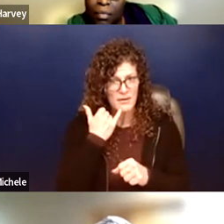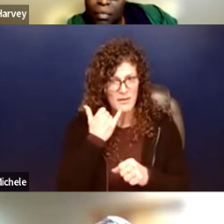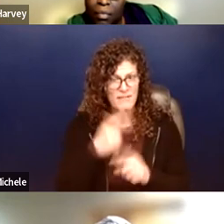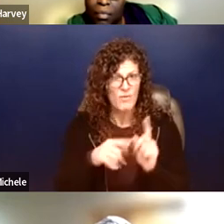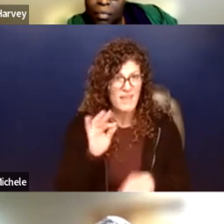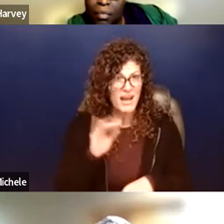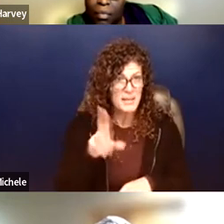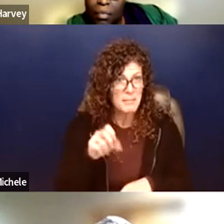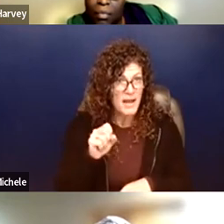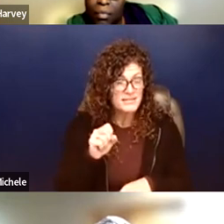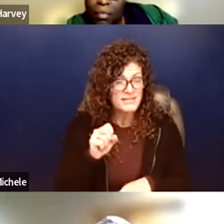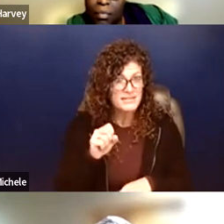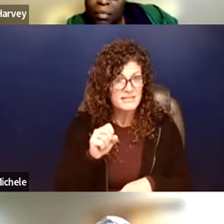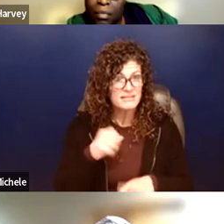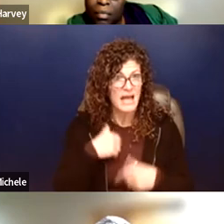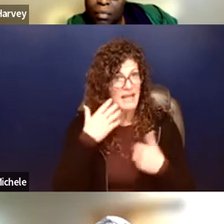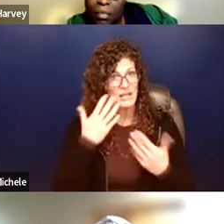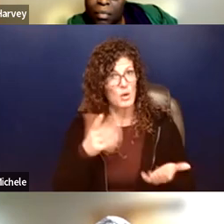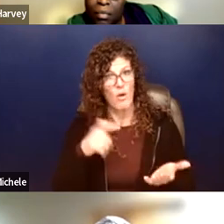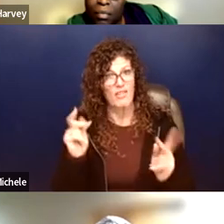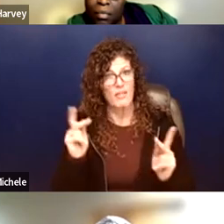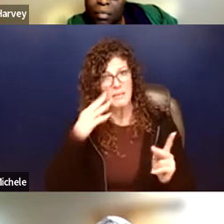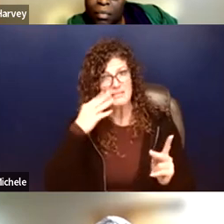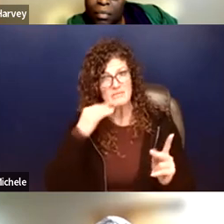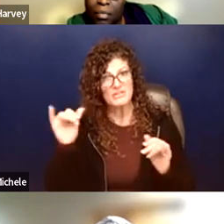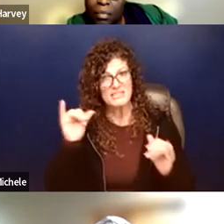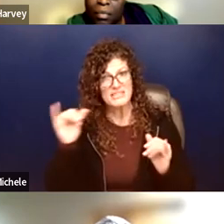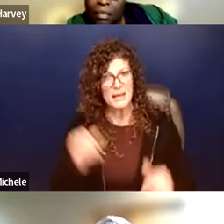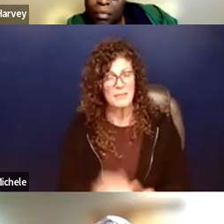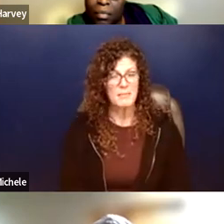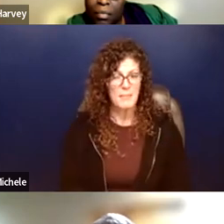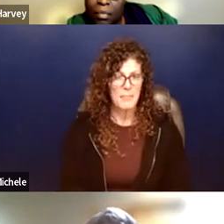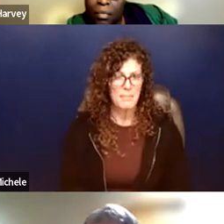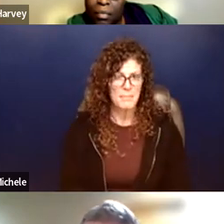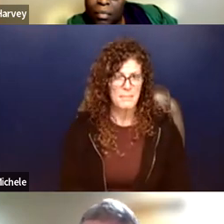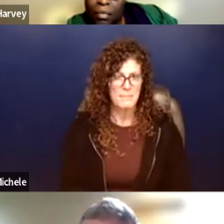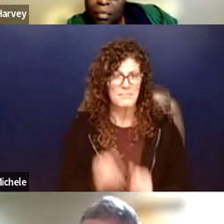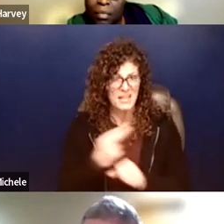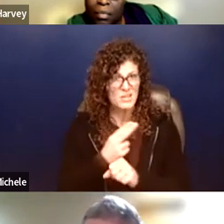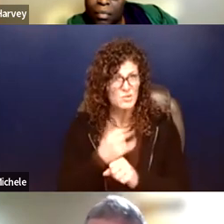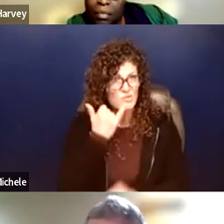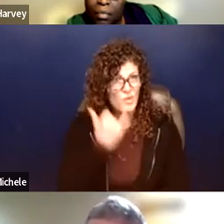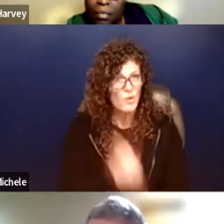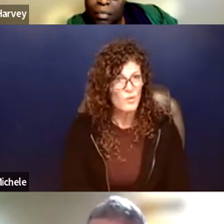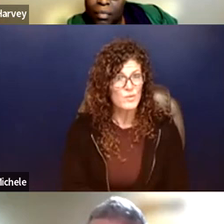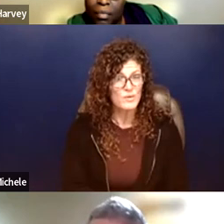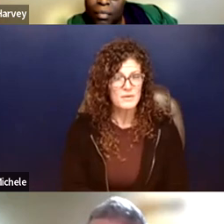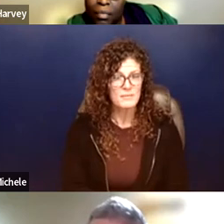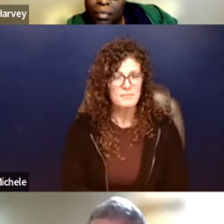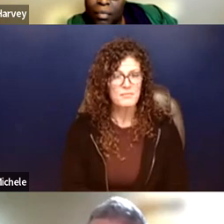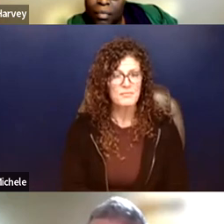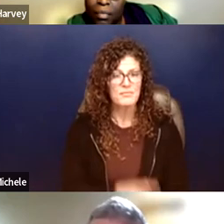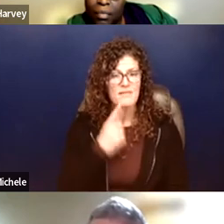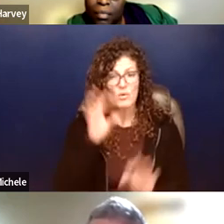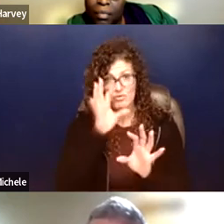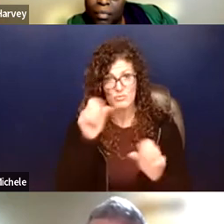bus. I've had to find the bus. I didn't know other people was experiencing that. But you can use your phone for that. So for the superintendent,